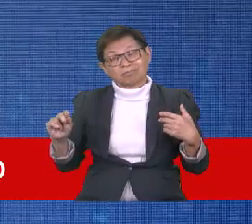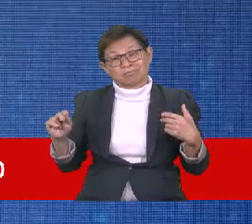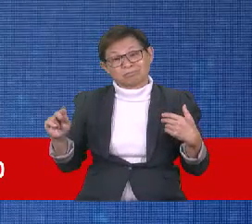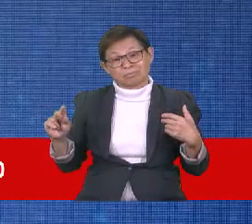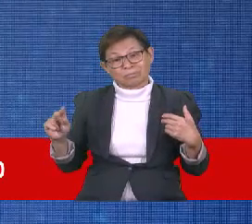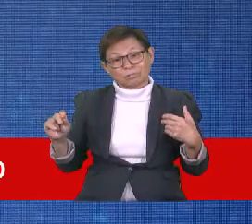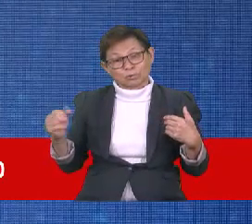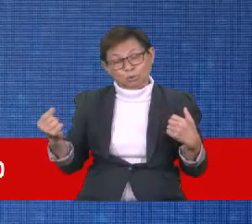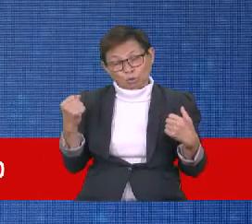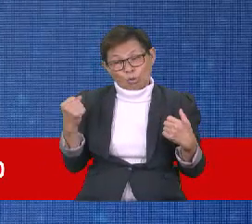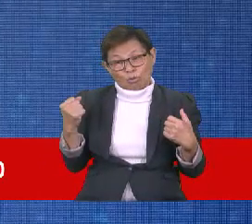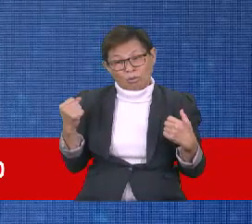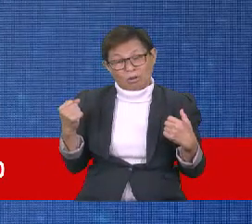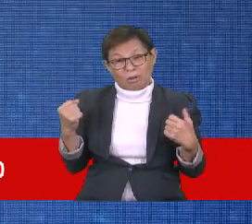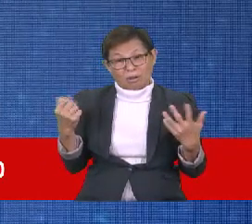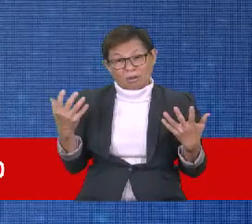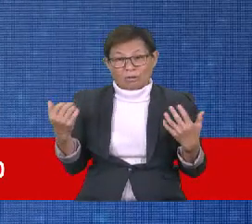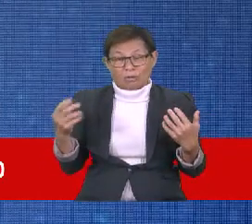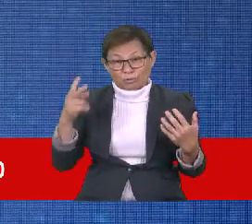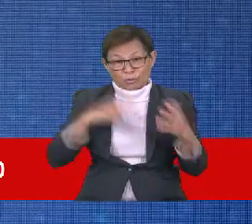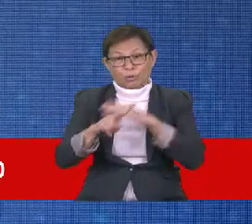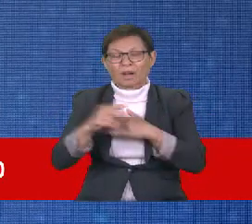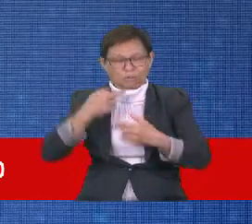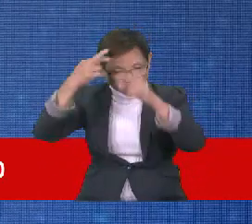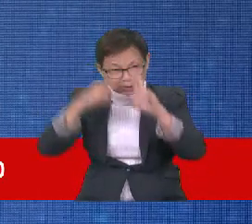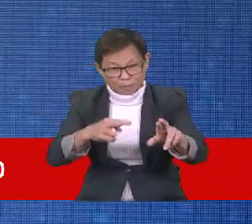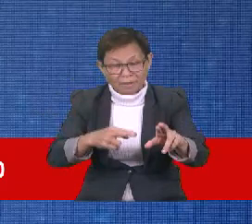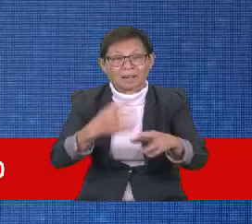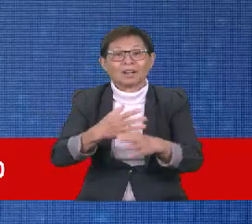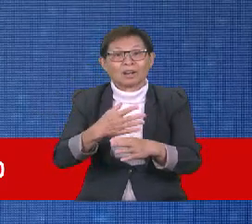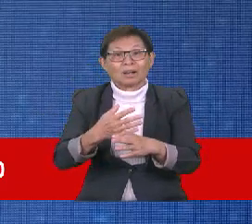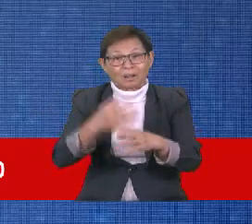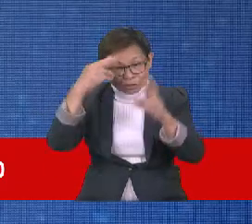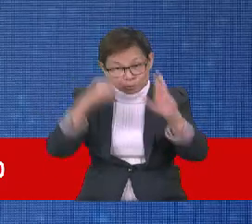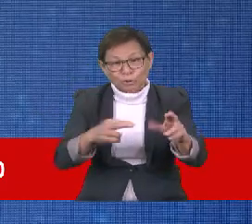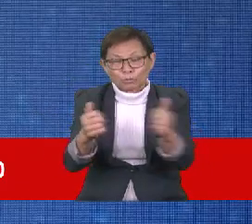I will have to respect and build a consensus among ASEAN.